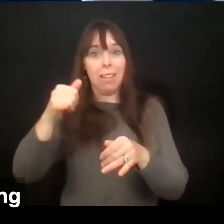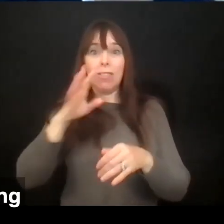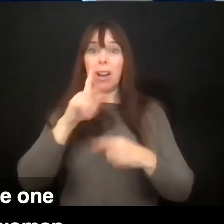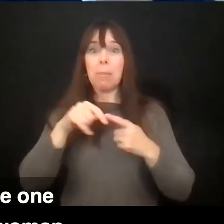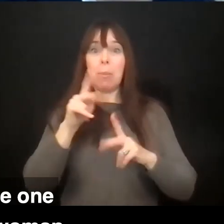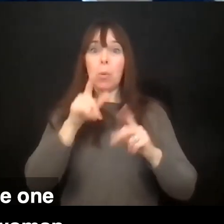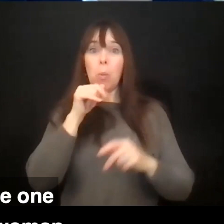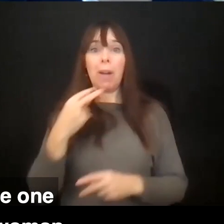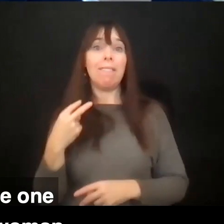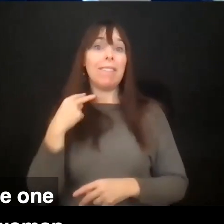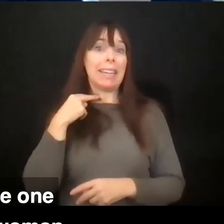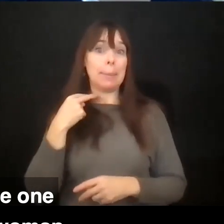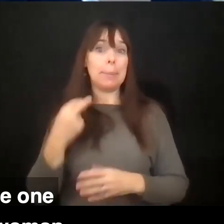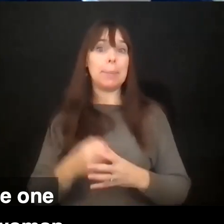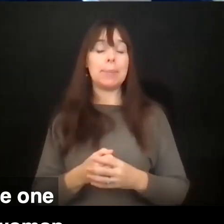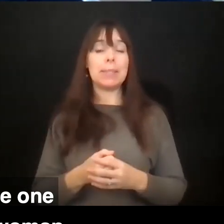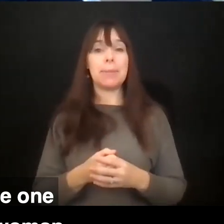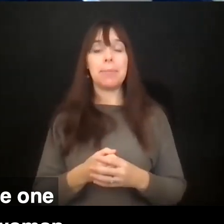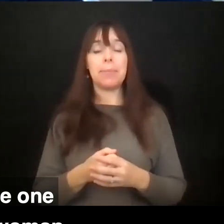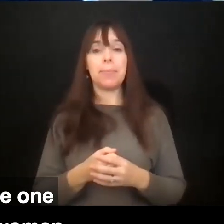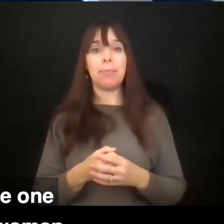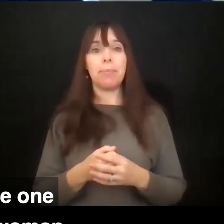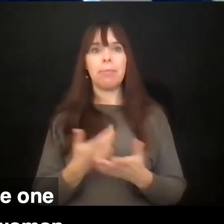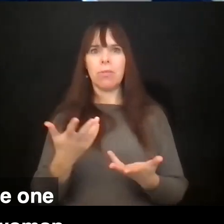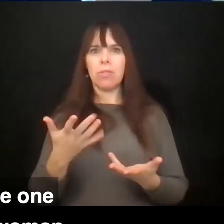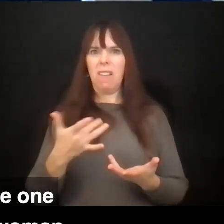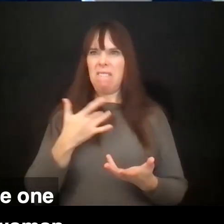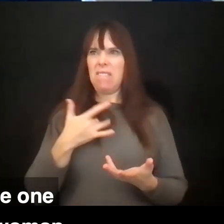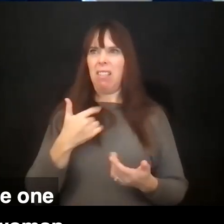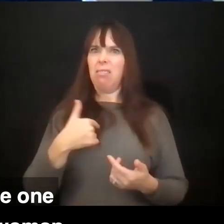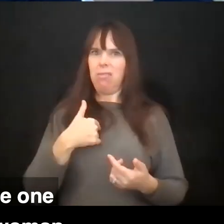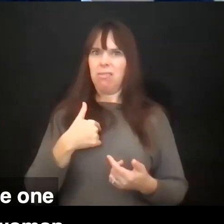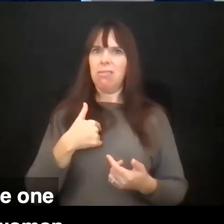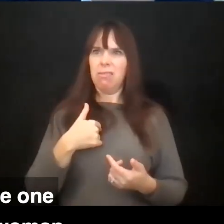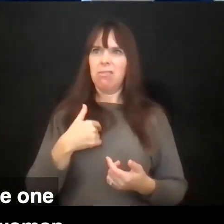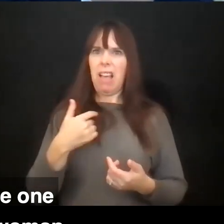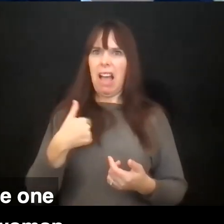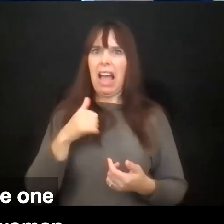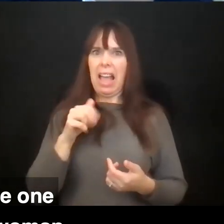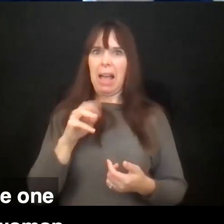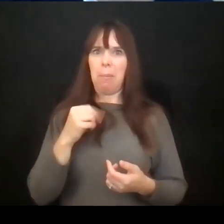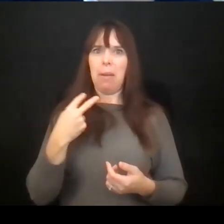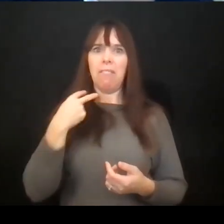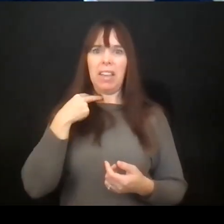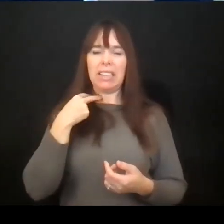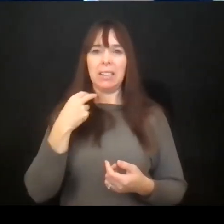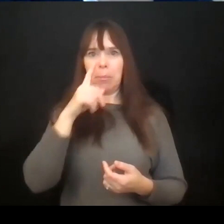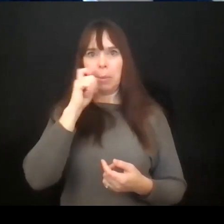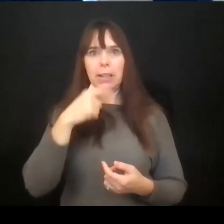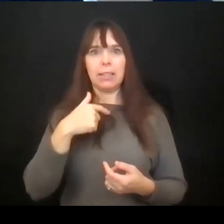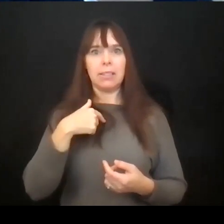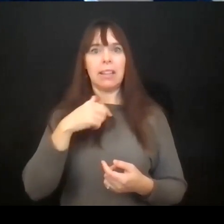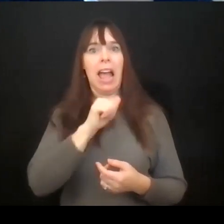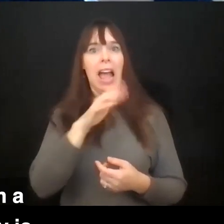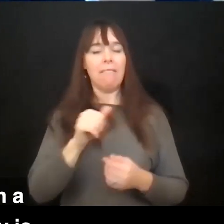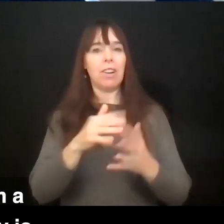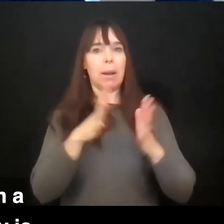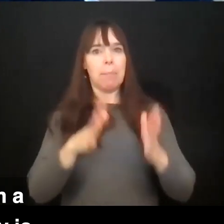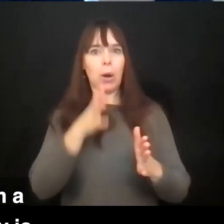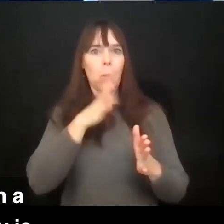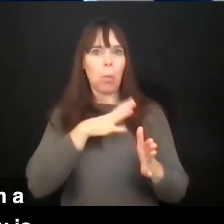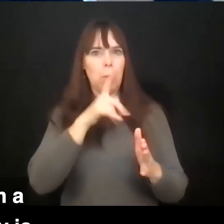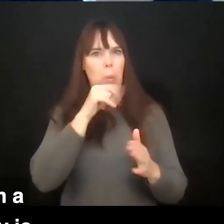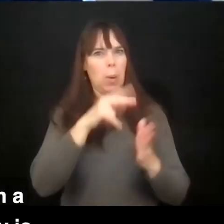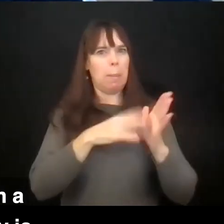victims, and she felt herself to be one as an African-American woman and as